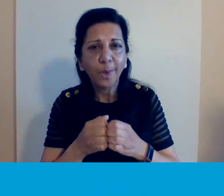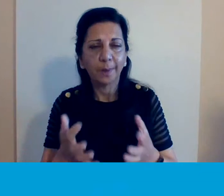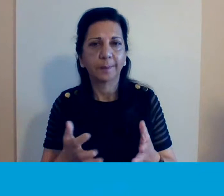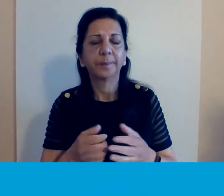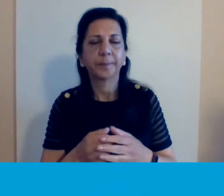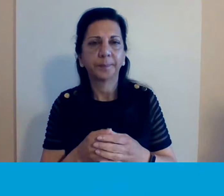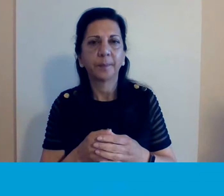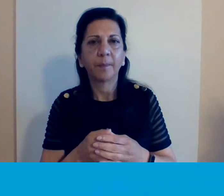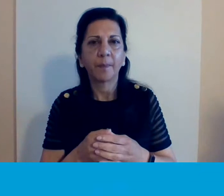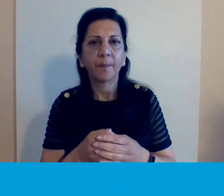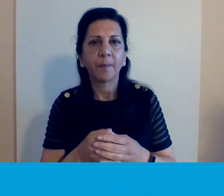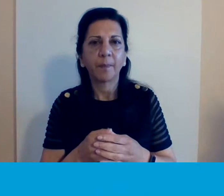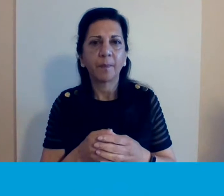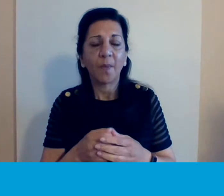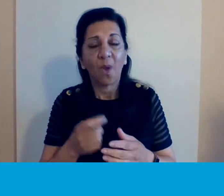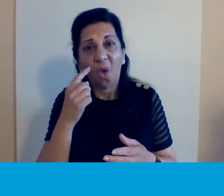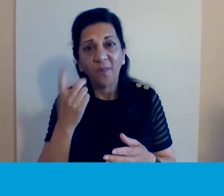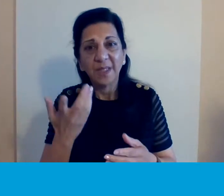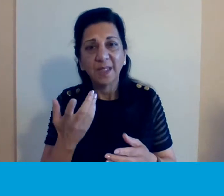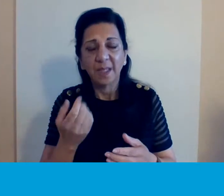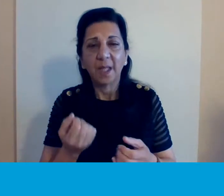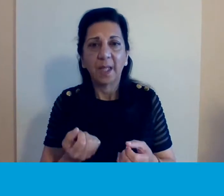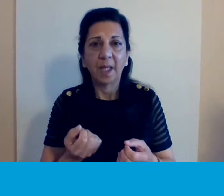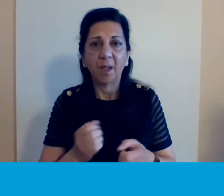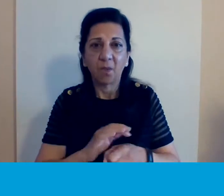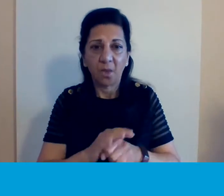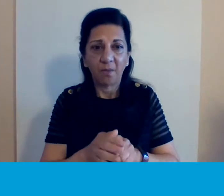obviously in the pandemic,